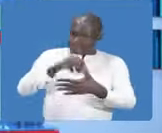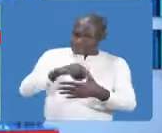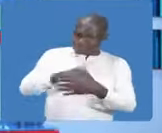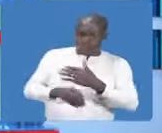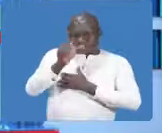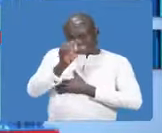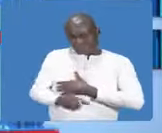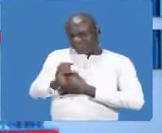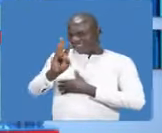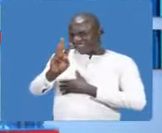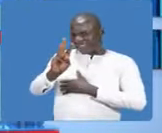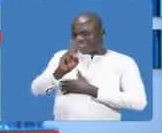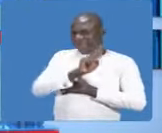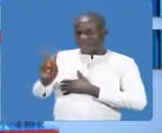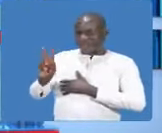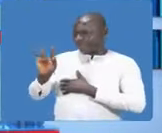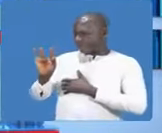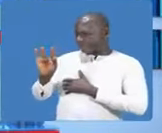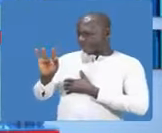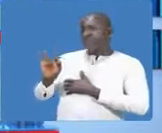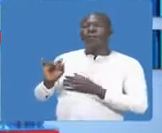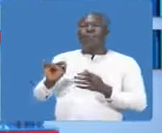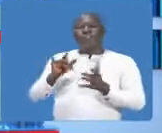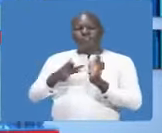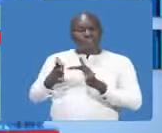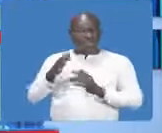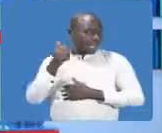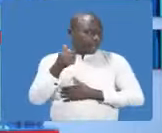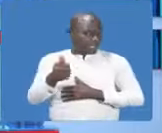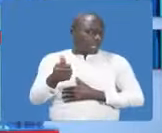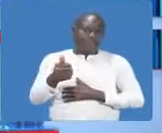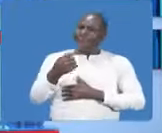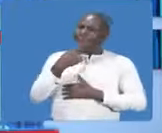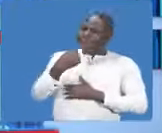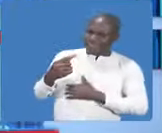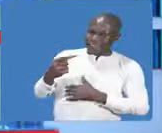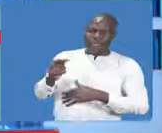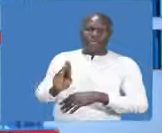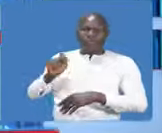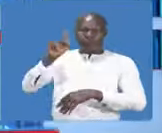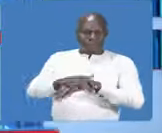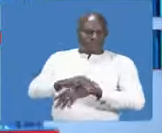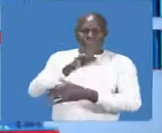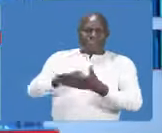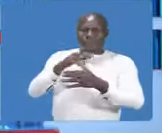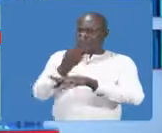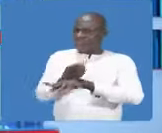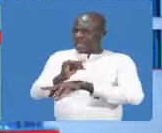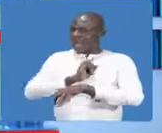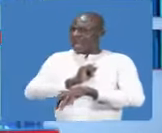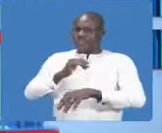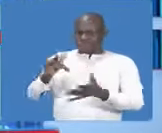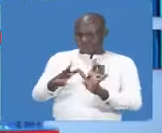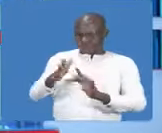chapter 16 verse 18 Yehura Yesu Christo said upon this rock I will